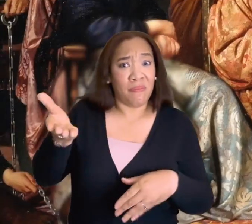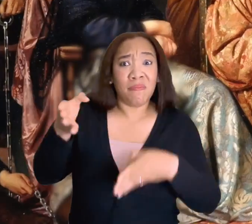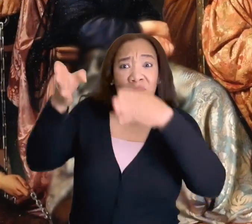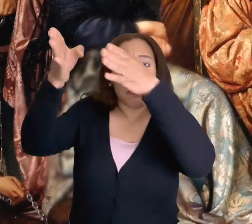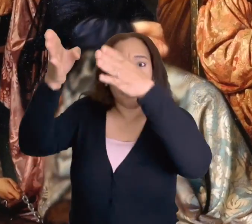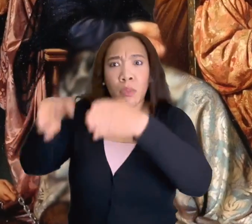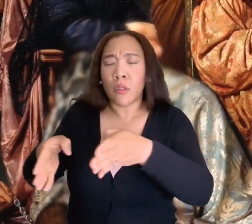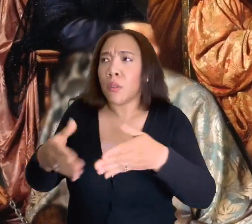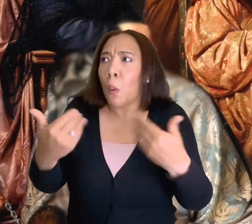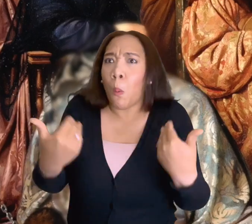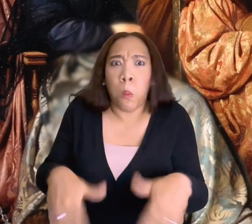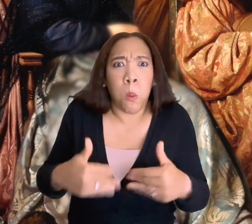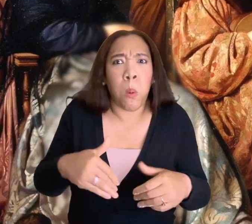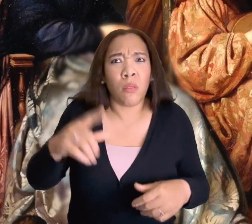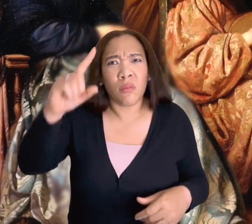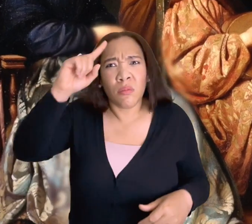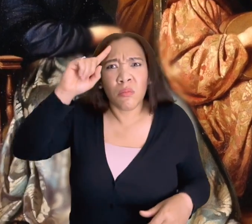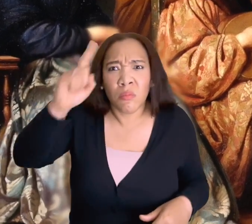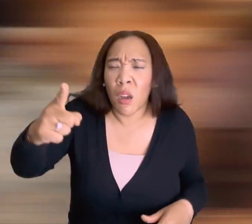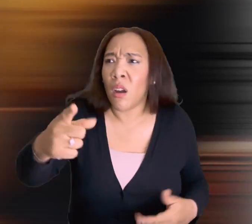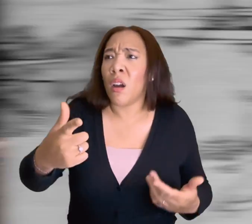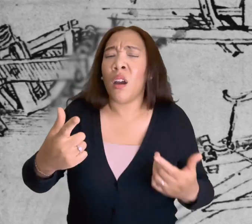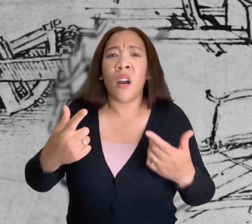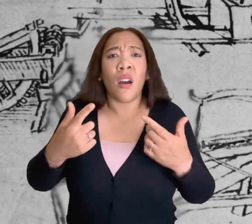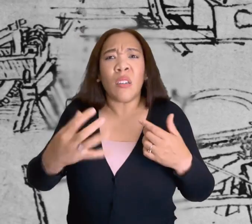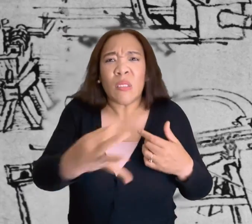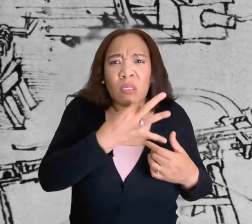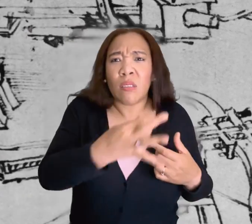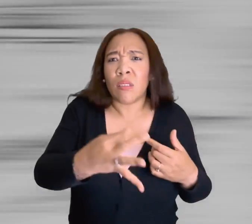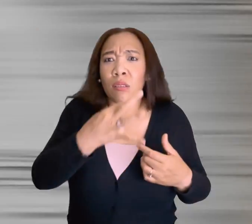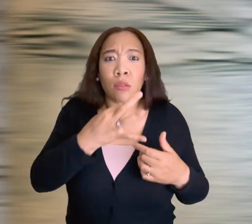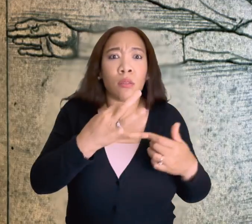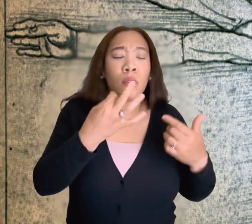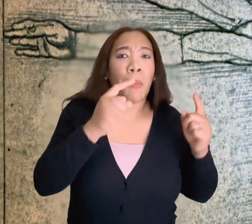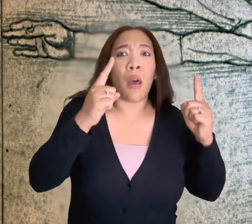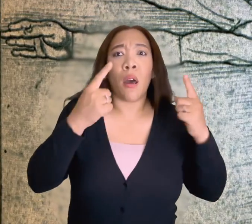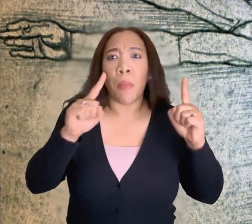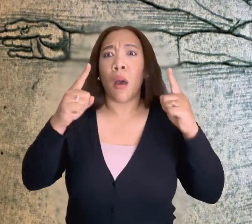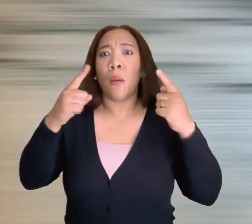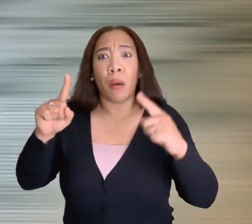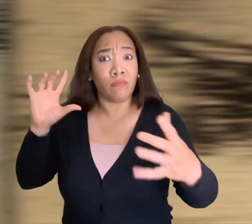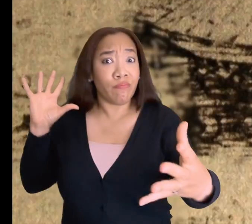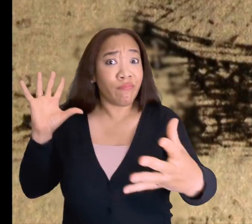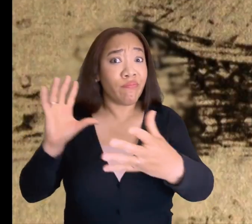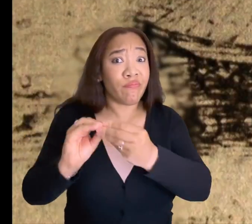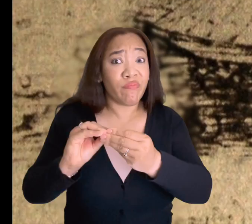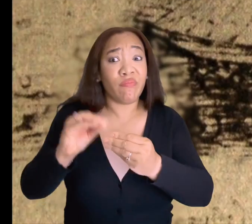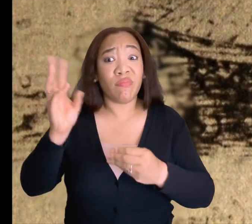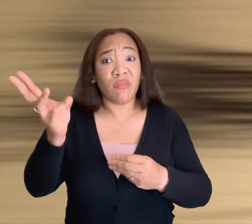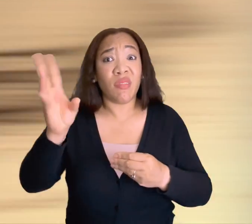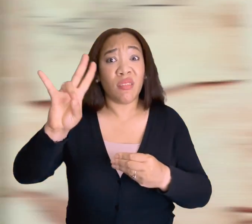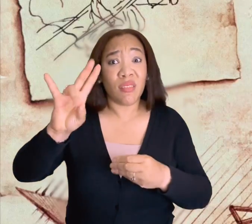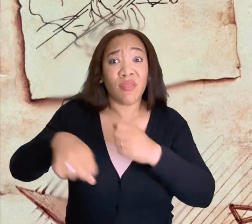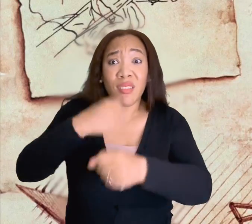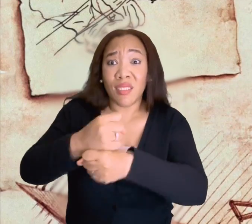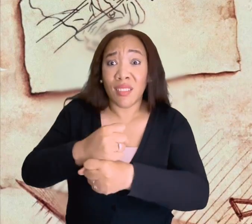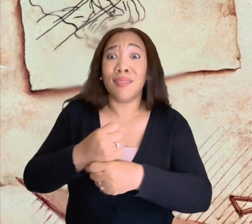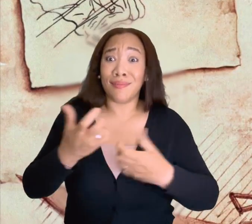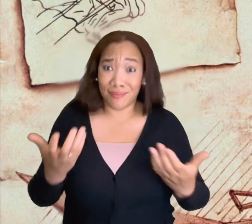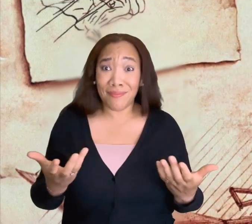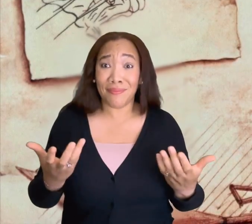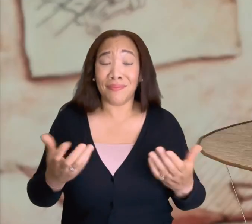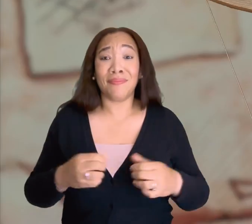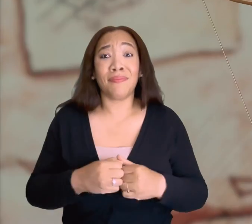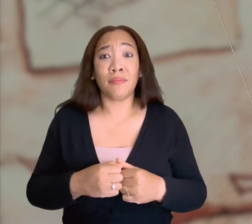interesting and intelligent person who accomplished many great things during his 67 years of life, things that are